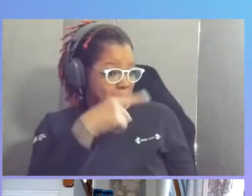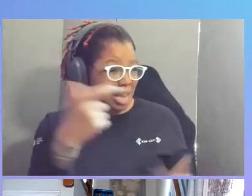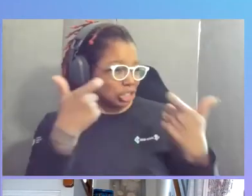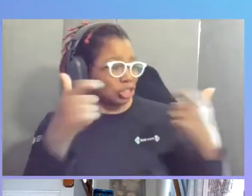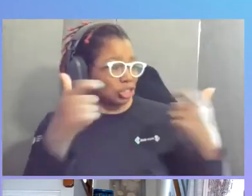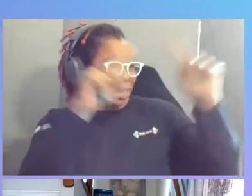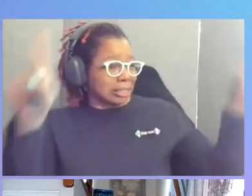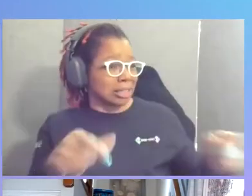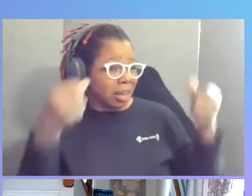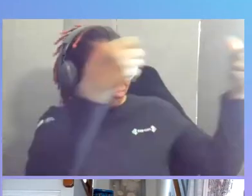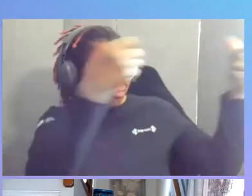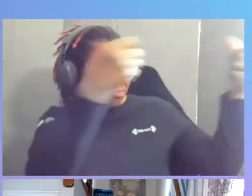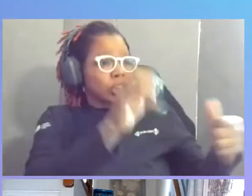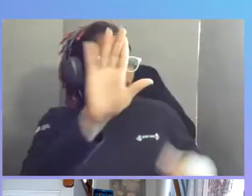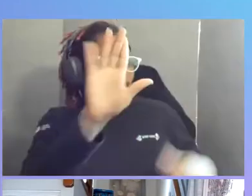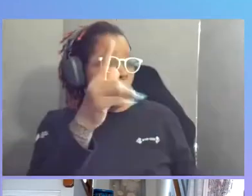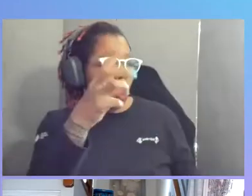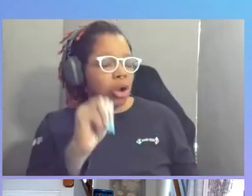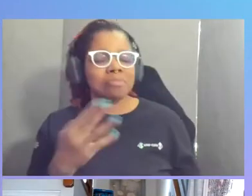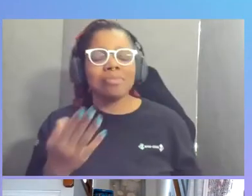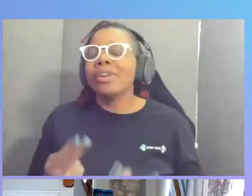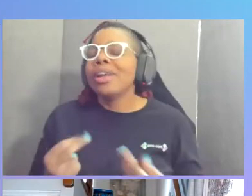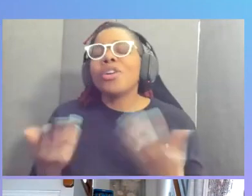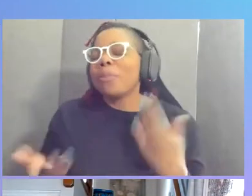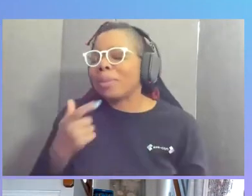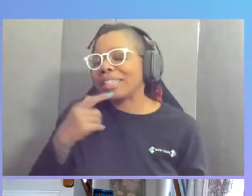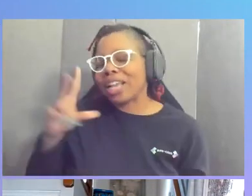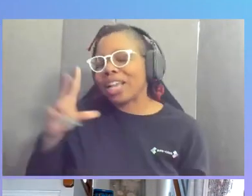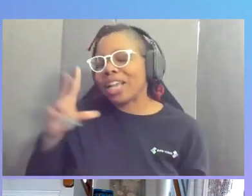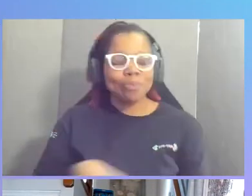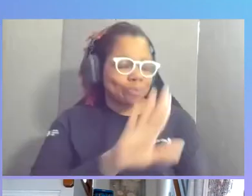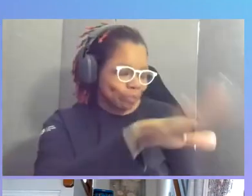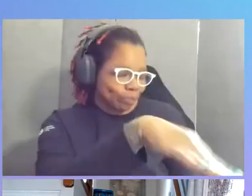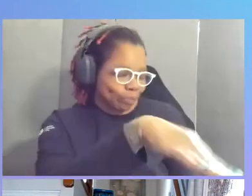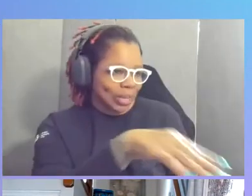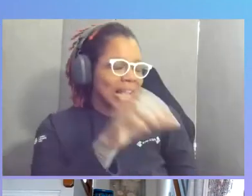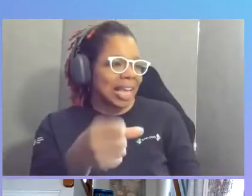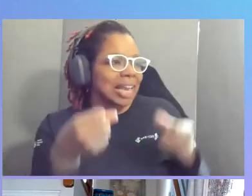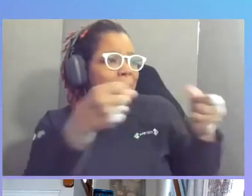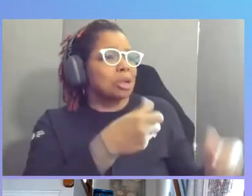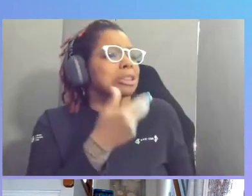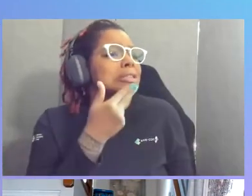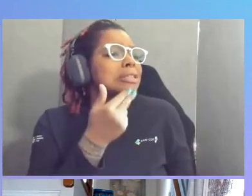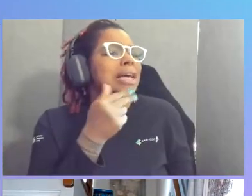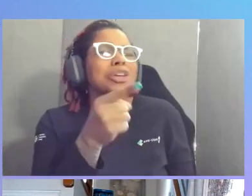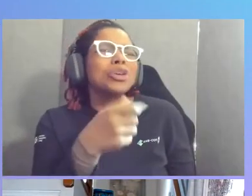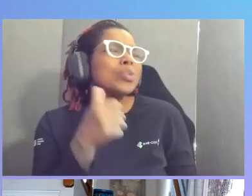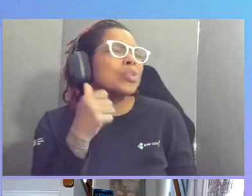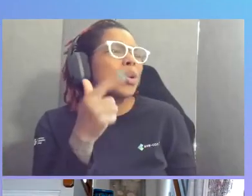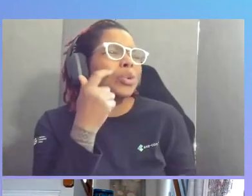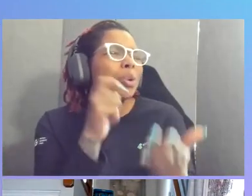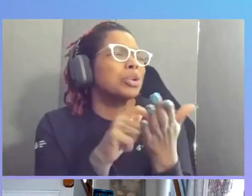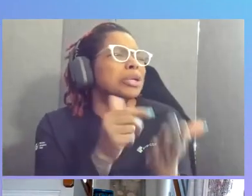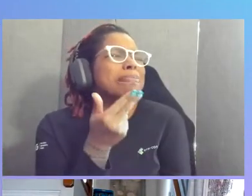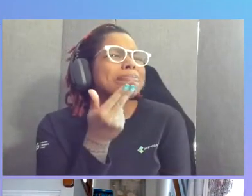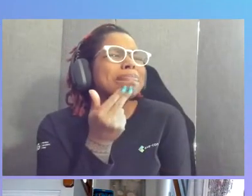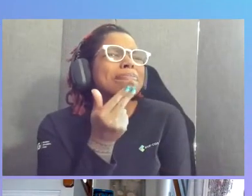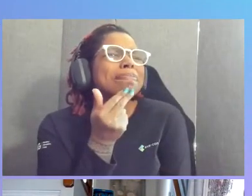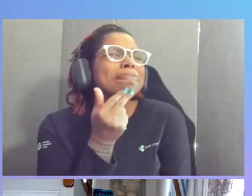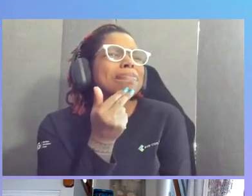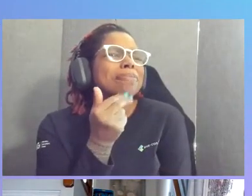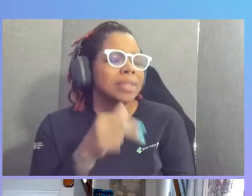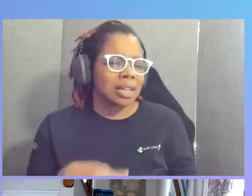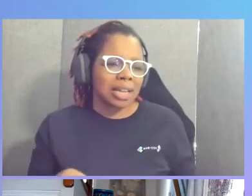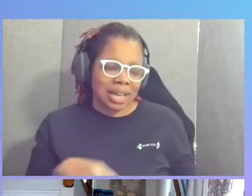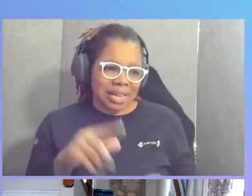on your lawn? You're probably going to say no. But if I say, hey, can I put this tiny, you're not even going to notice it, this little bitty, you're more